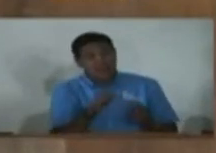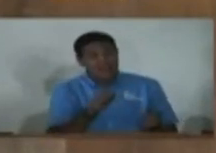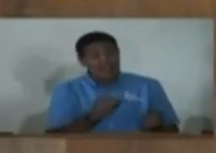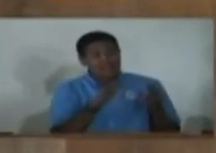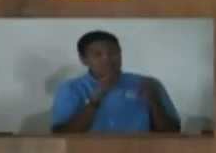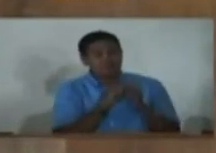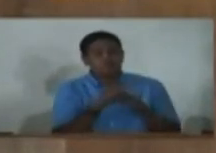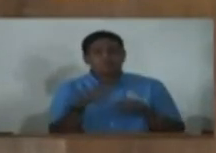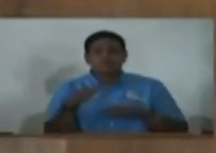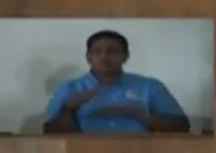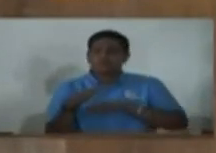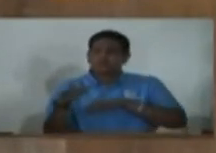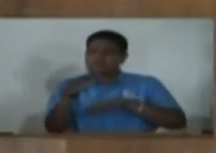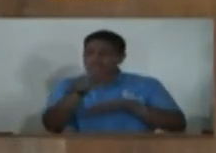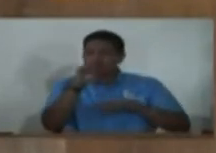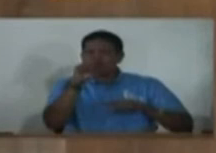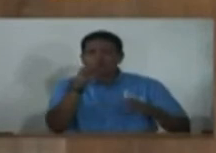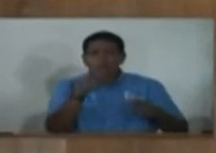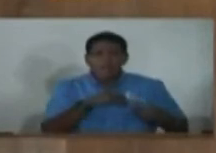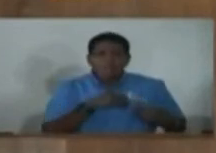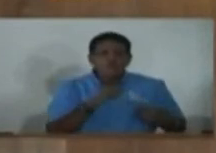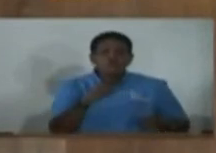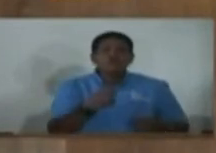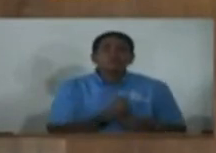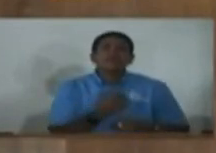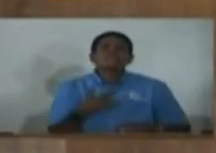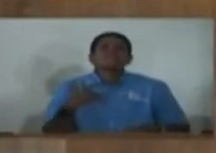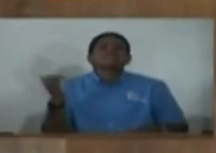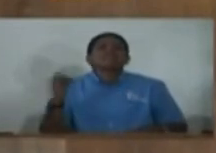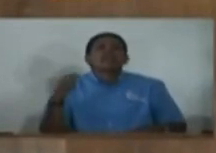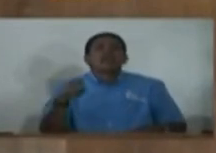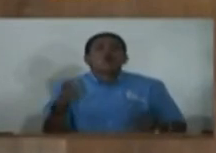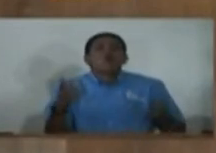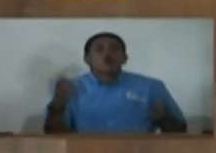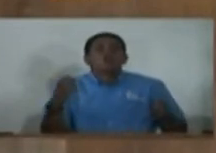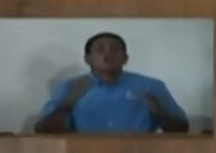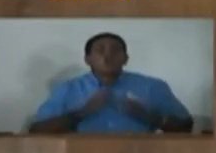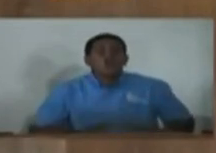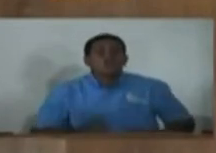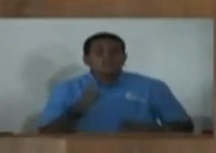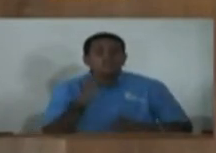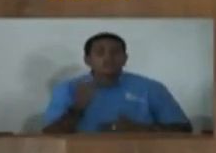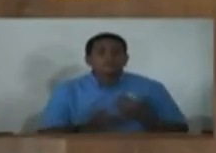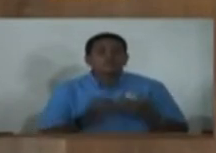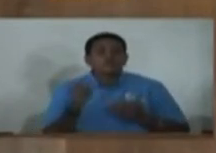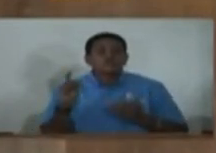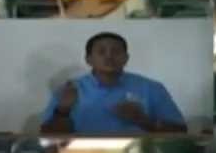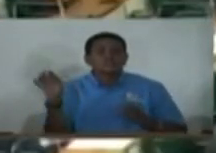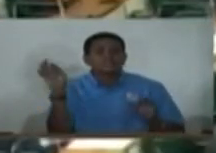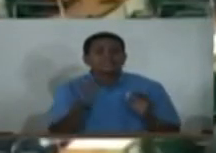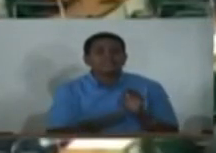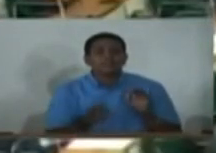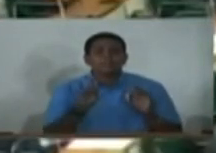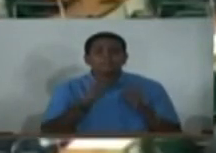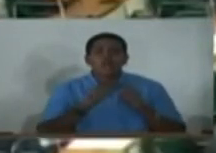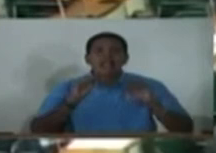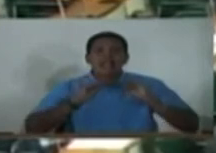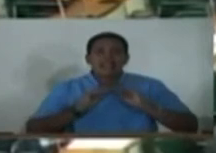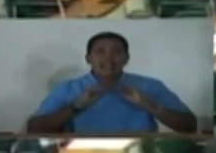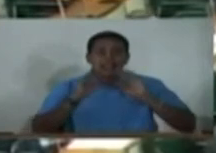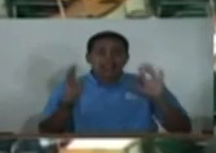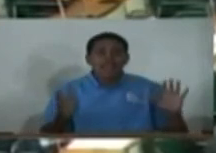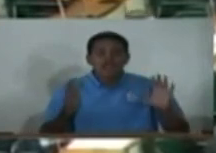should be embraced, they should be made to feel like wanted customers, and the procedures should be simple and clear and